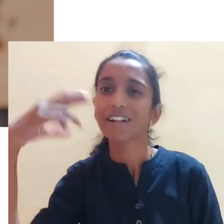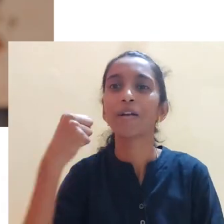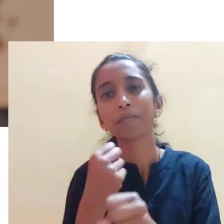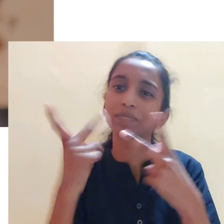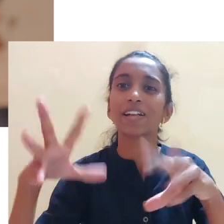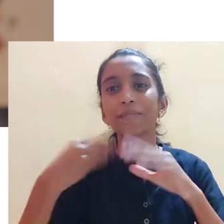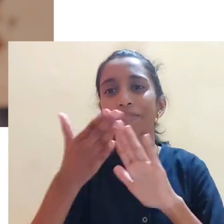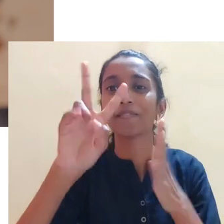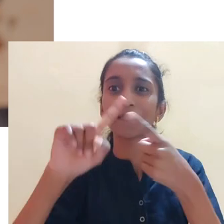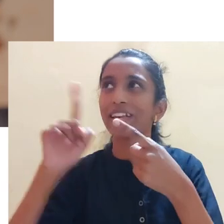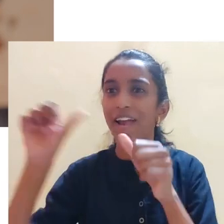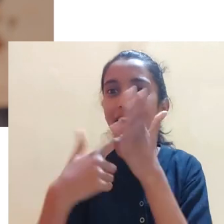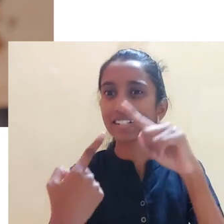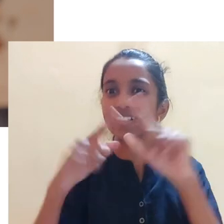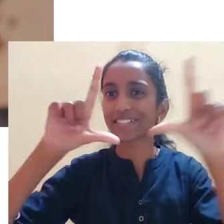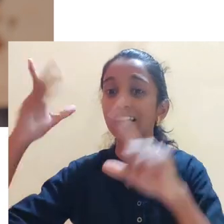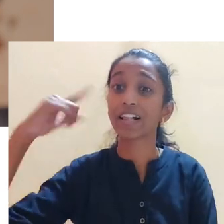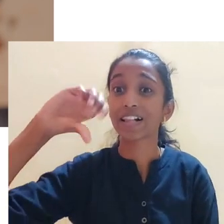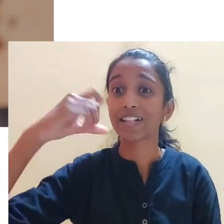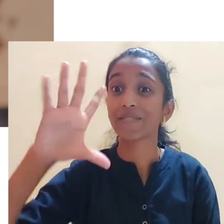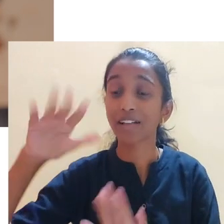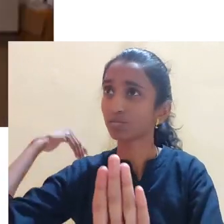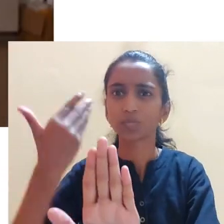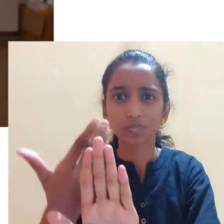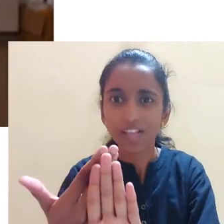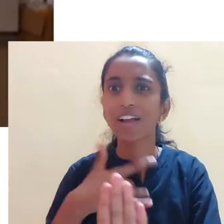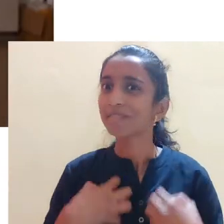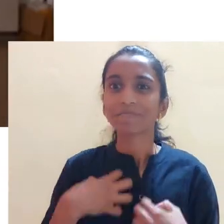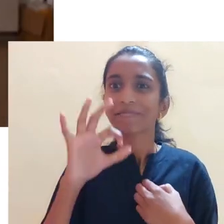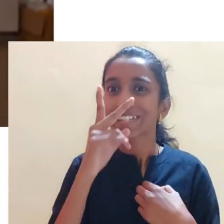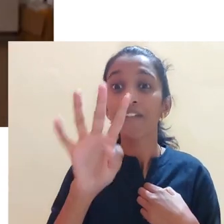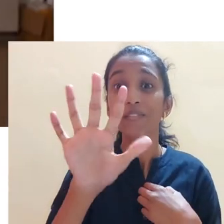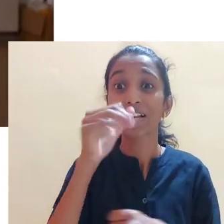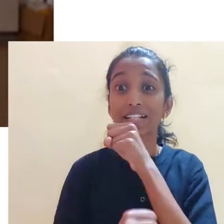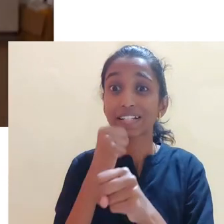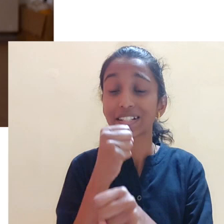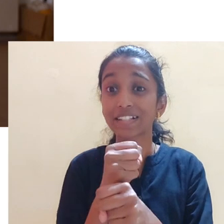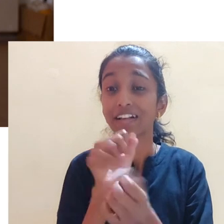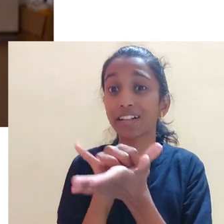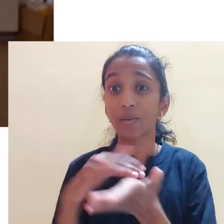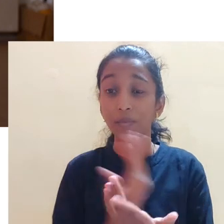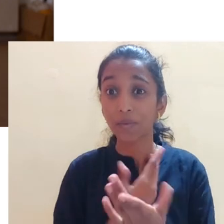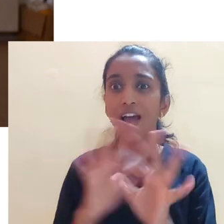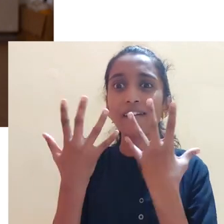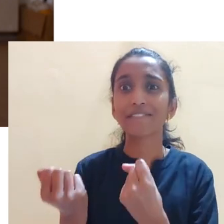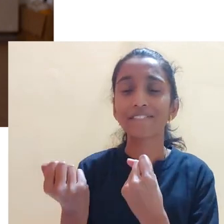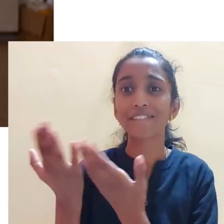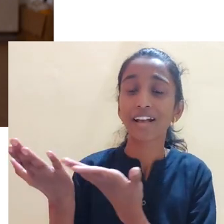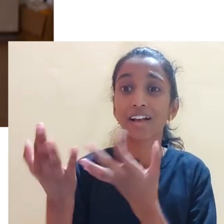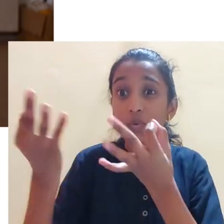and that's how the government built Venkatapat Gallery in 1975. So it's very interesting in 45 years that we